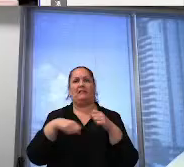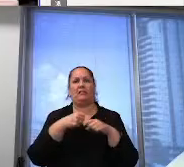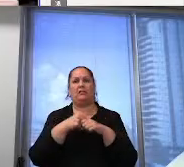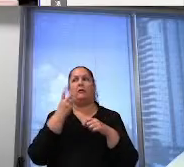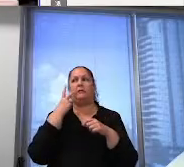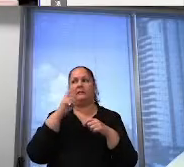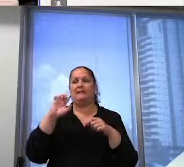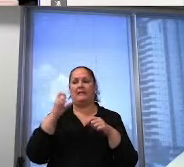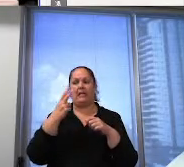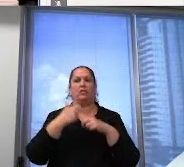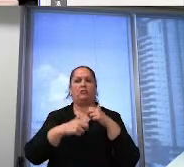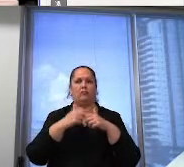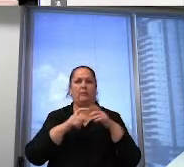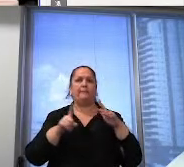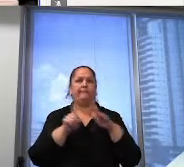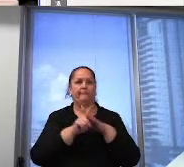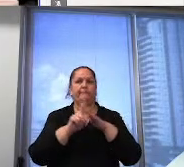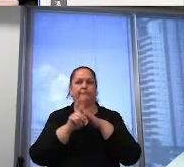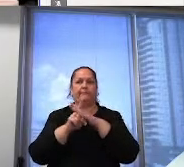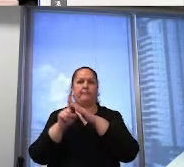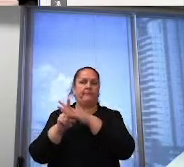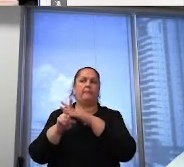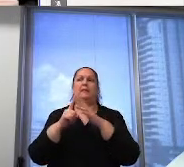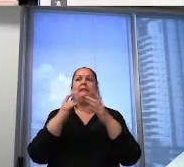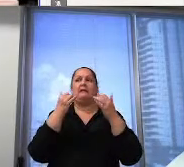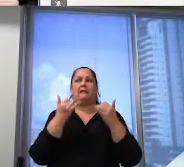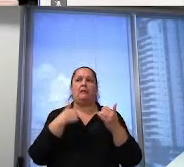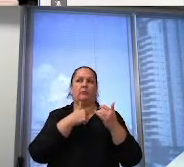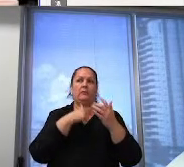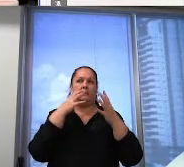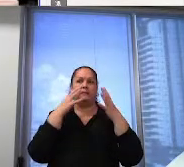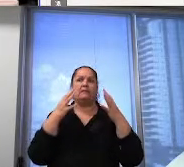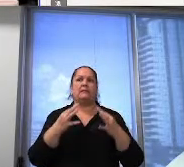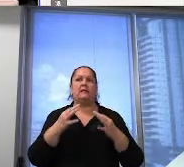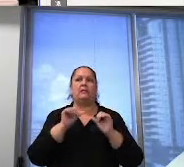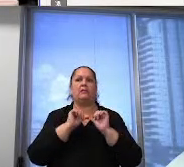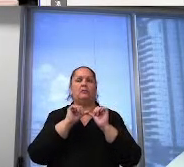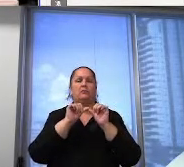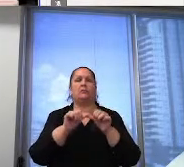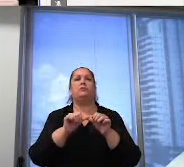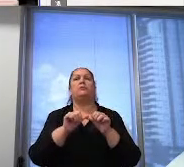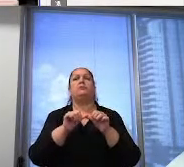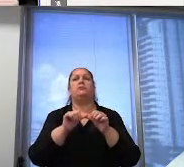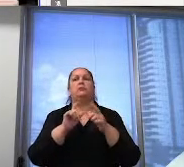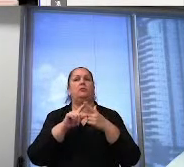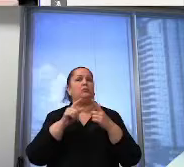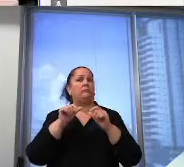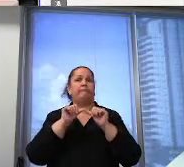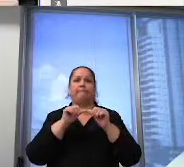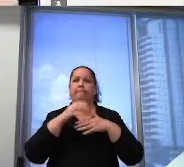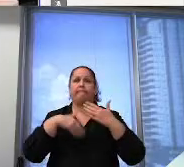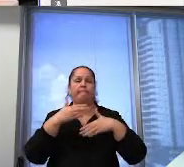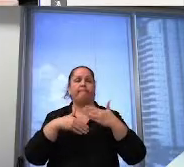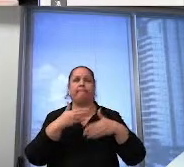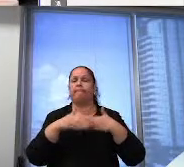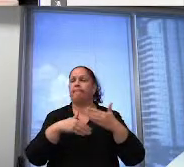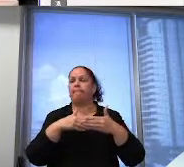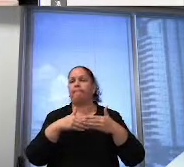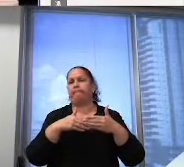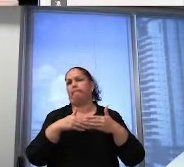we started seeing the cash constraint issue. Now we made the choice to continue to drive forward